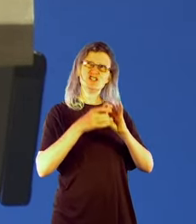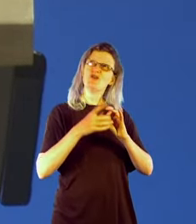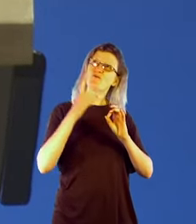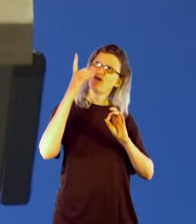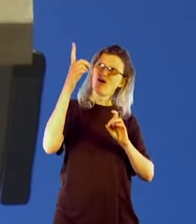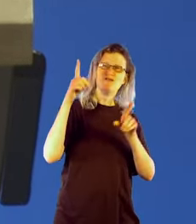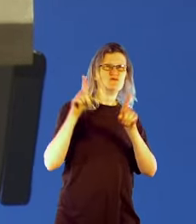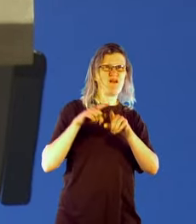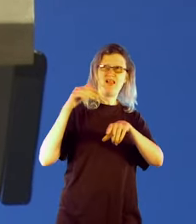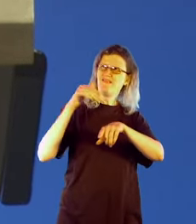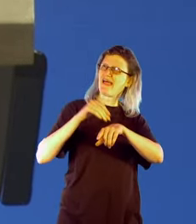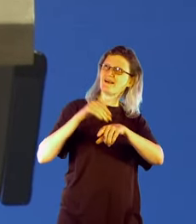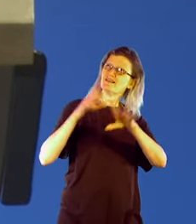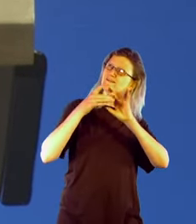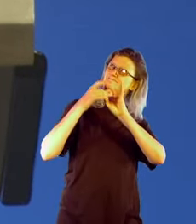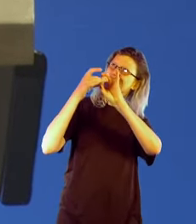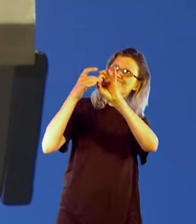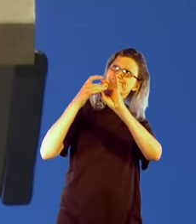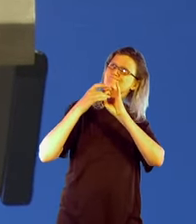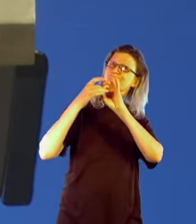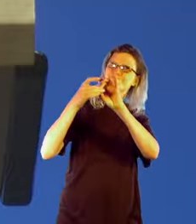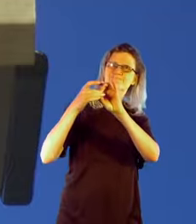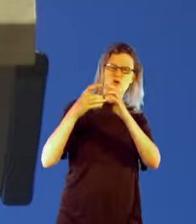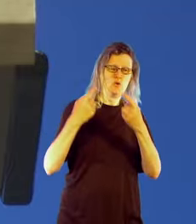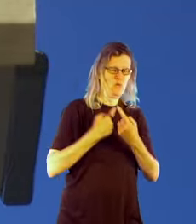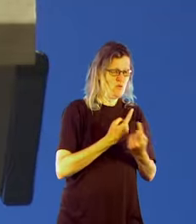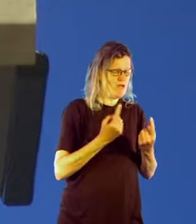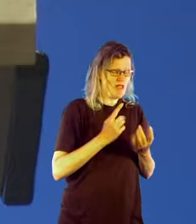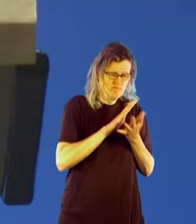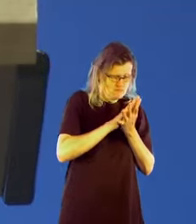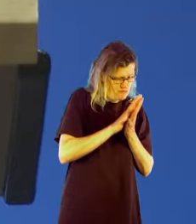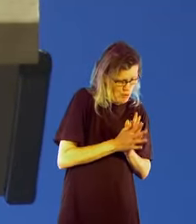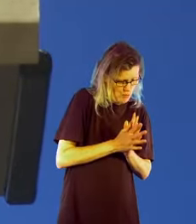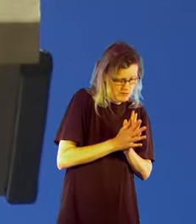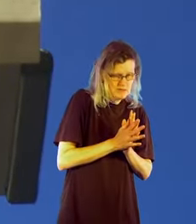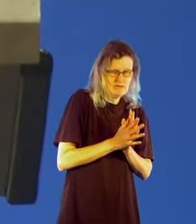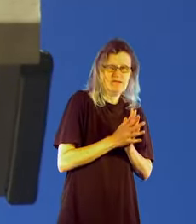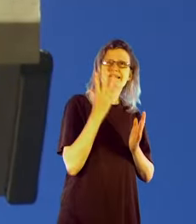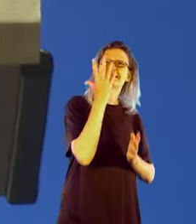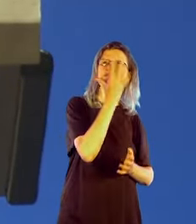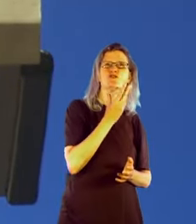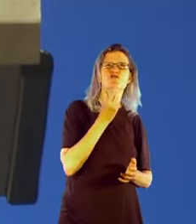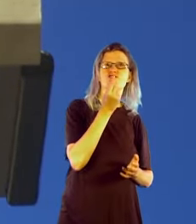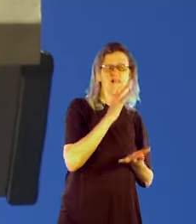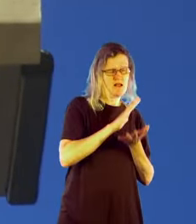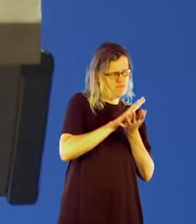God himself. We are broken spiritually.